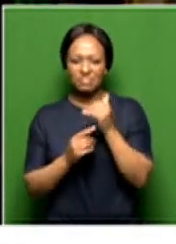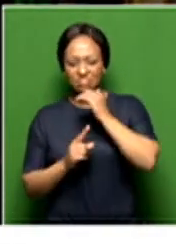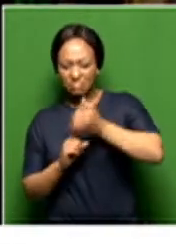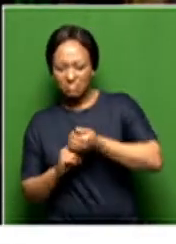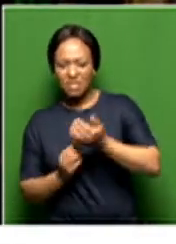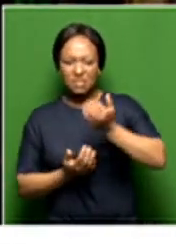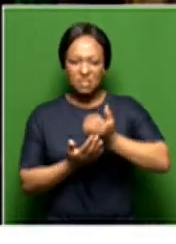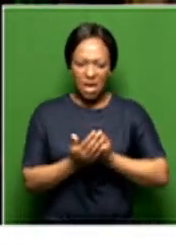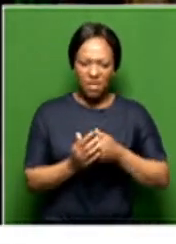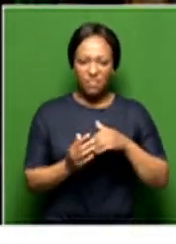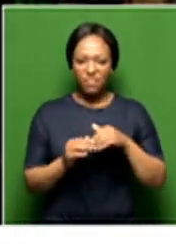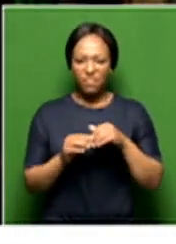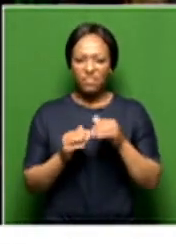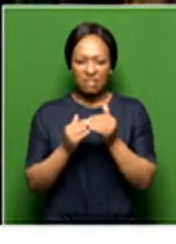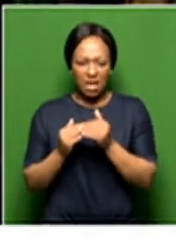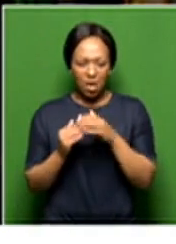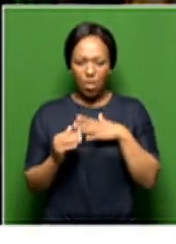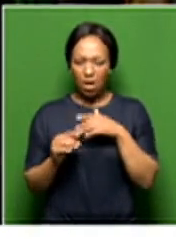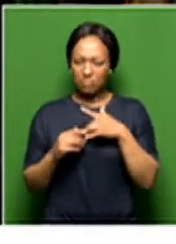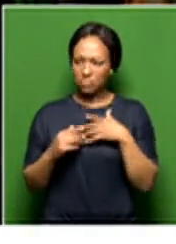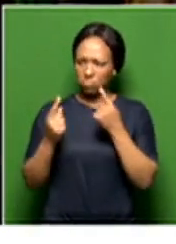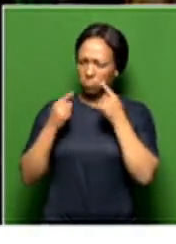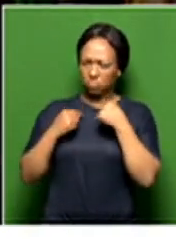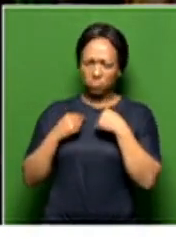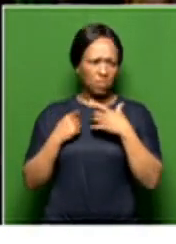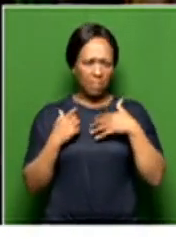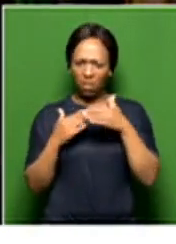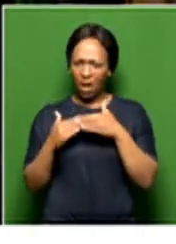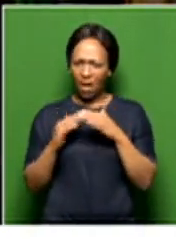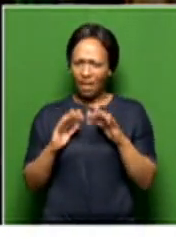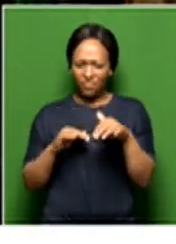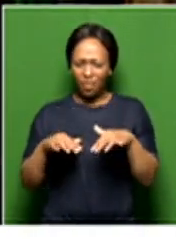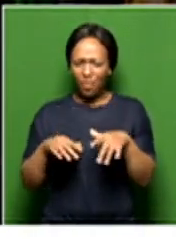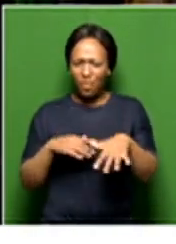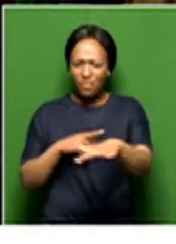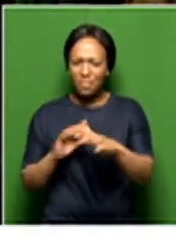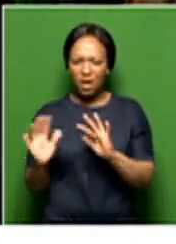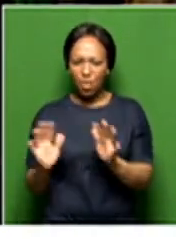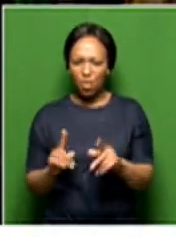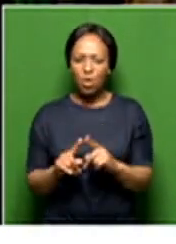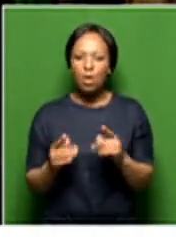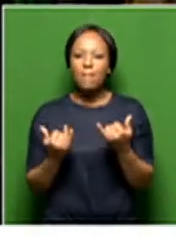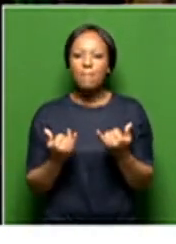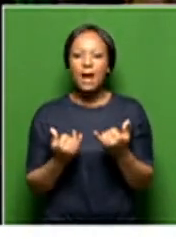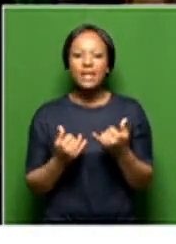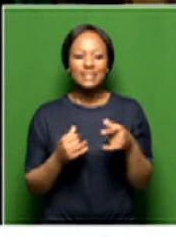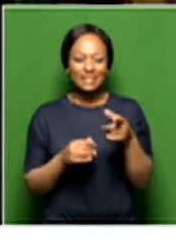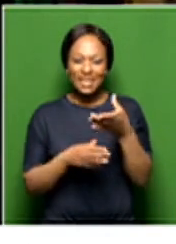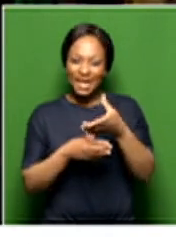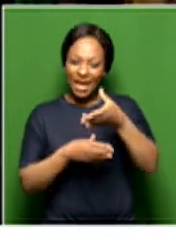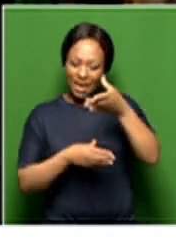really intimidating big idea. You know, and the hope with this is that beyond just this can of